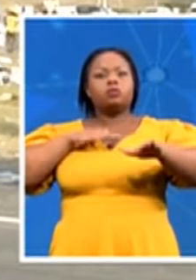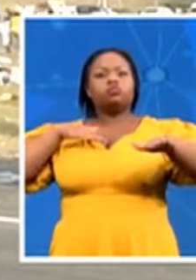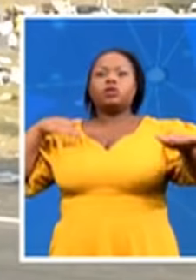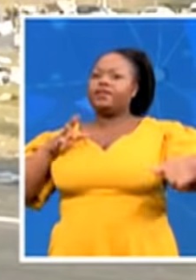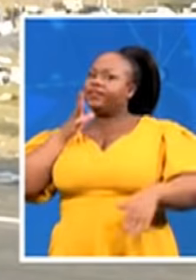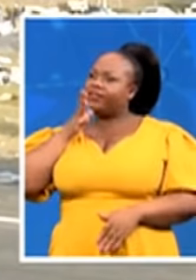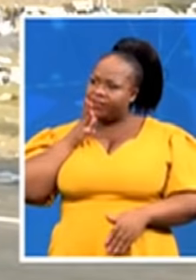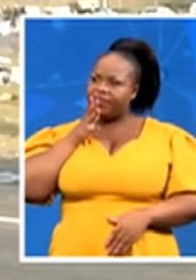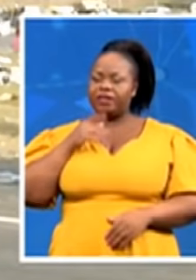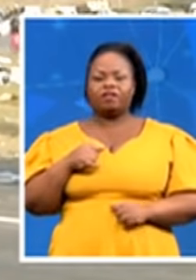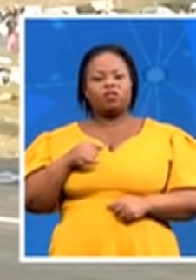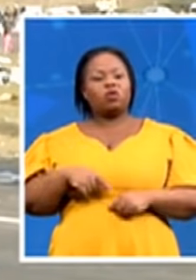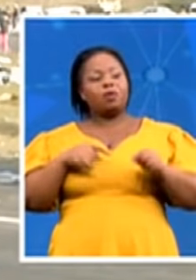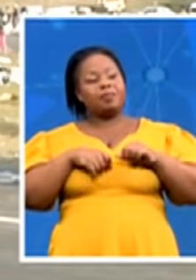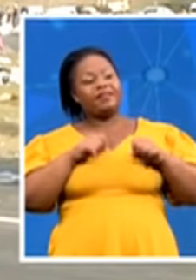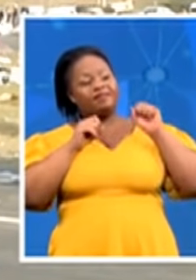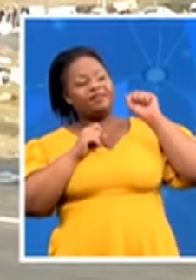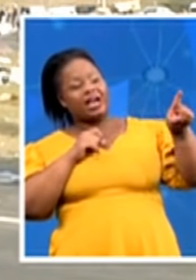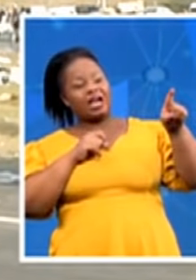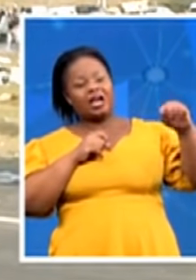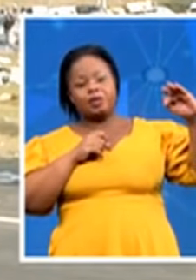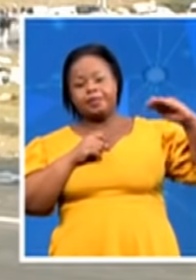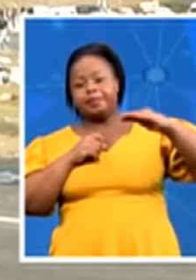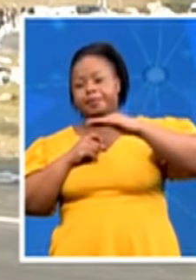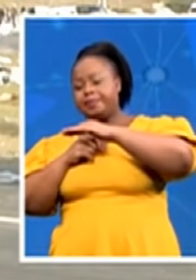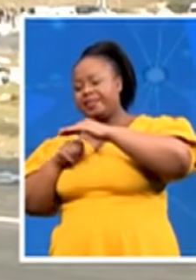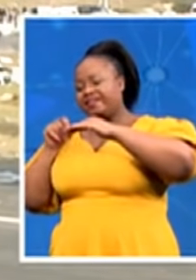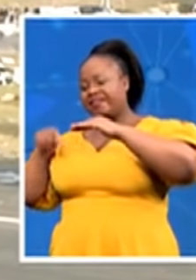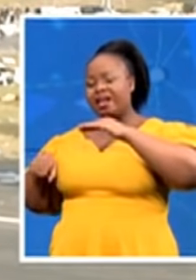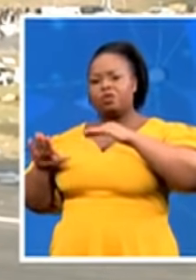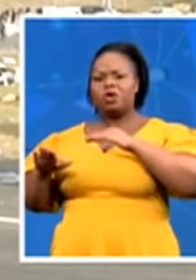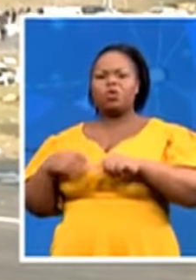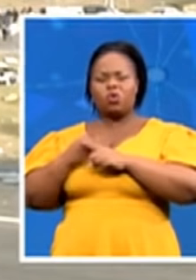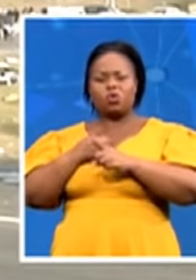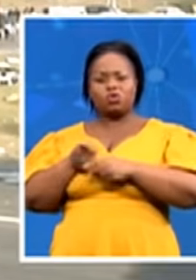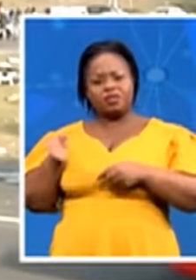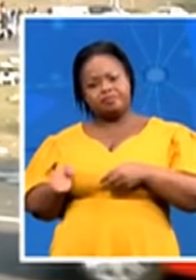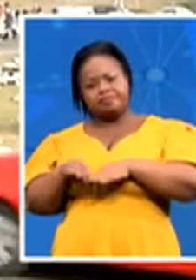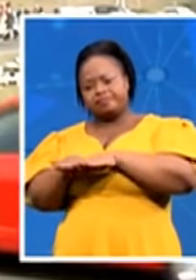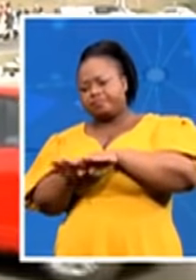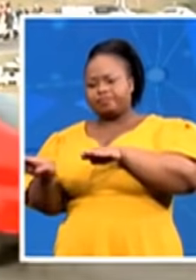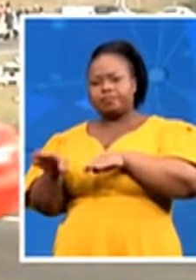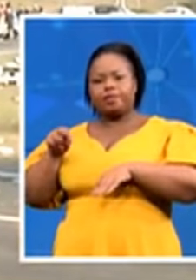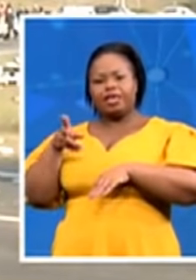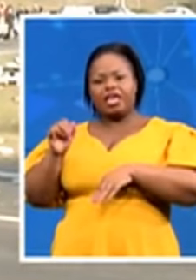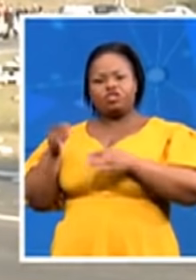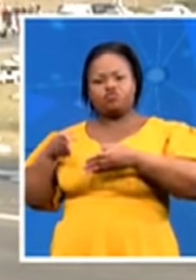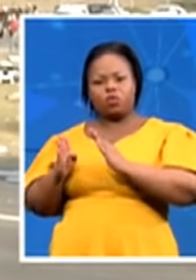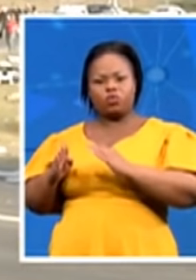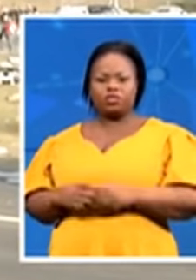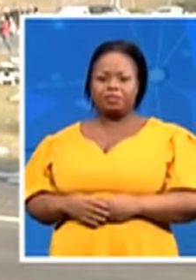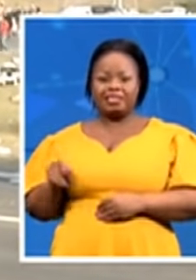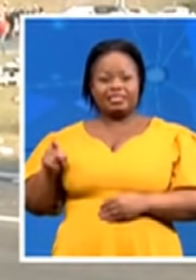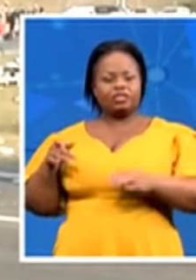Drive right to the bottom, which makes its way into Umgeni Road. And this particular road is very important,